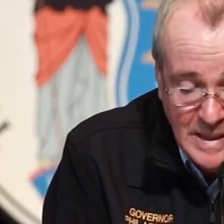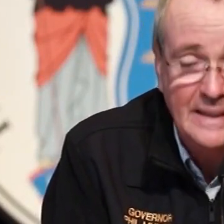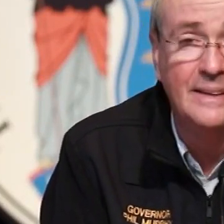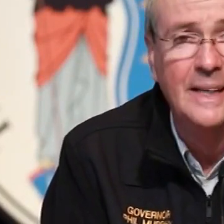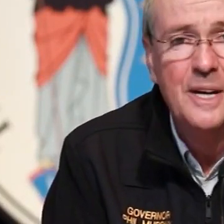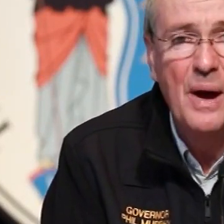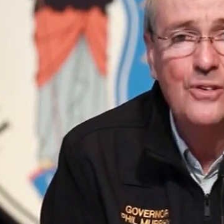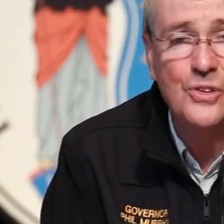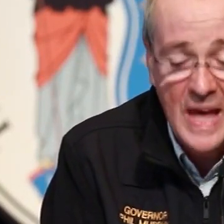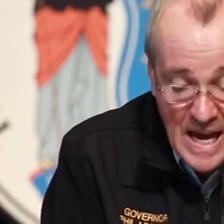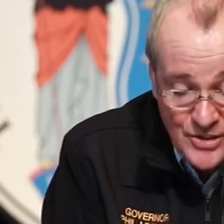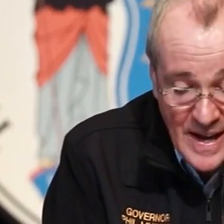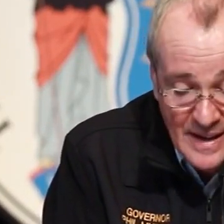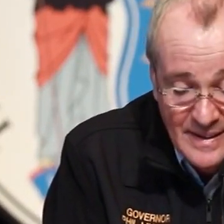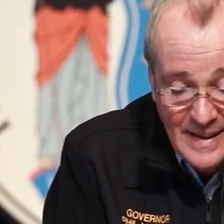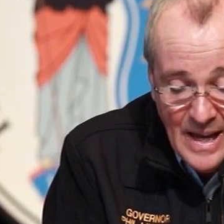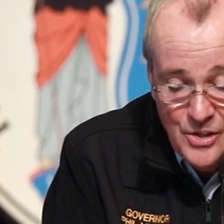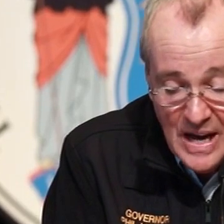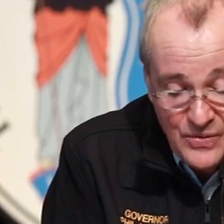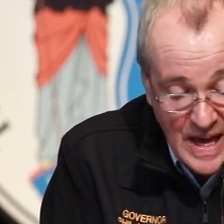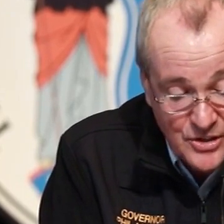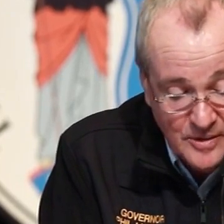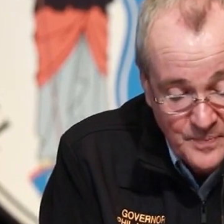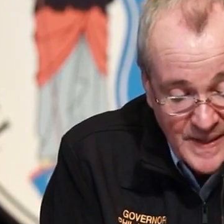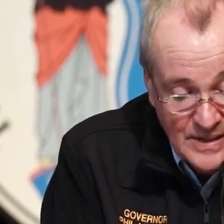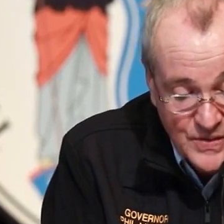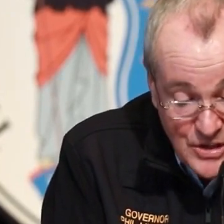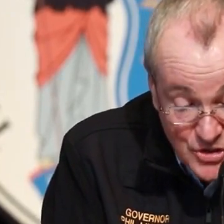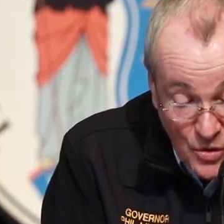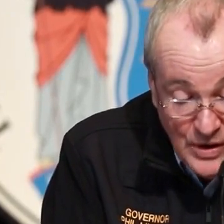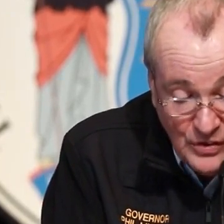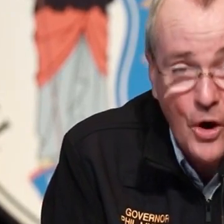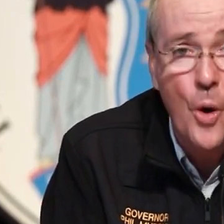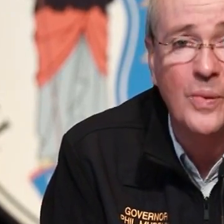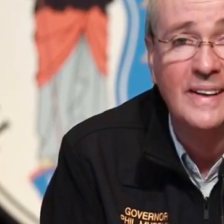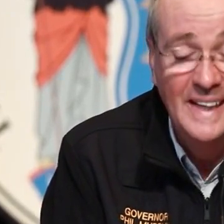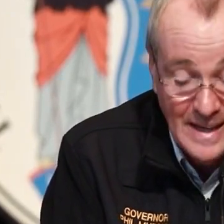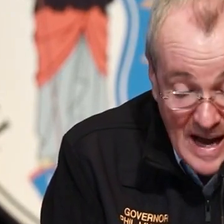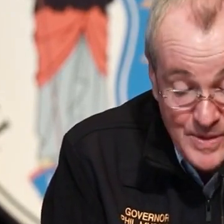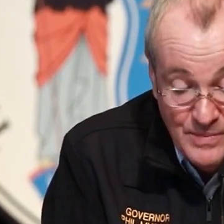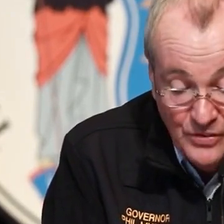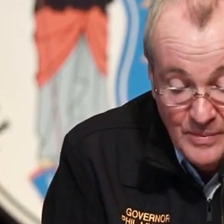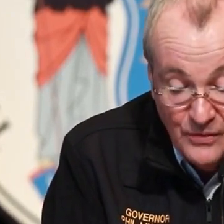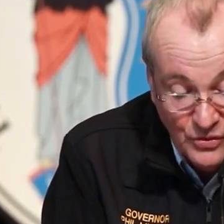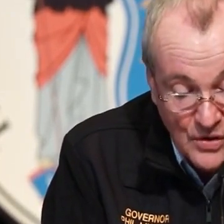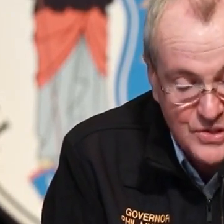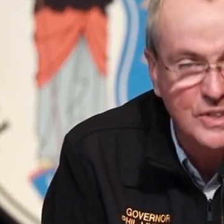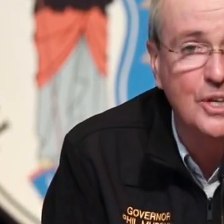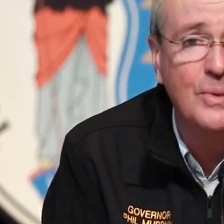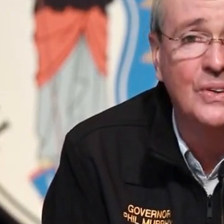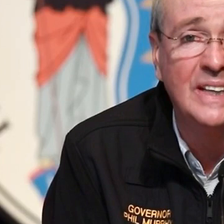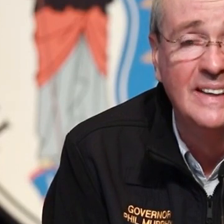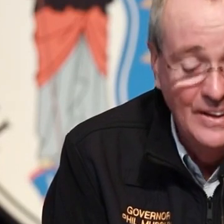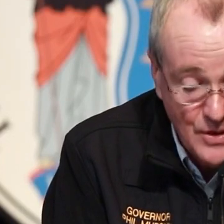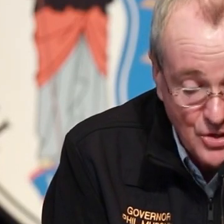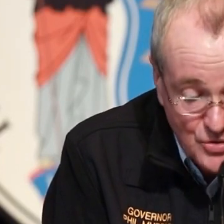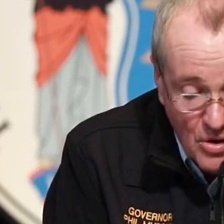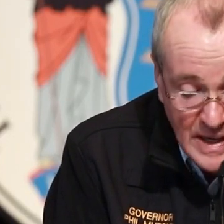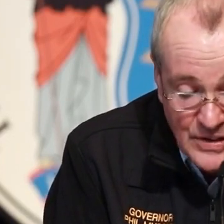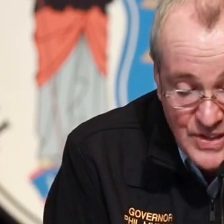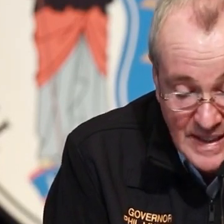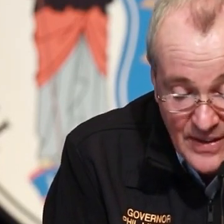social media by using the hashtag #NJThanksYou. It's these stories of hope and optimism and of service and community that